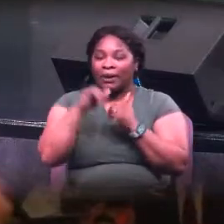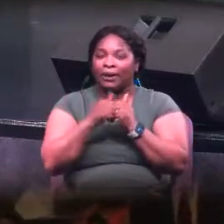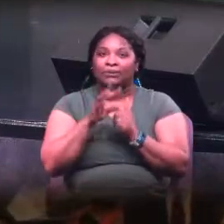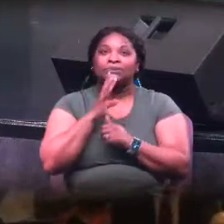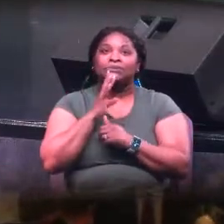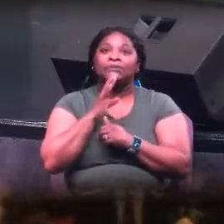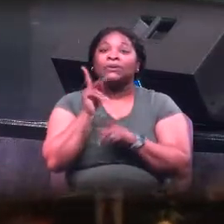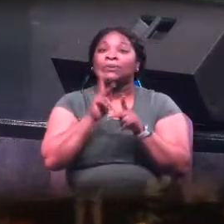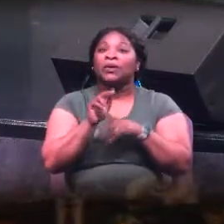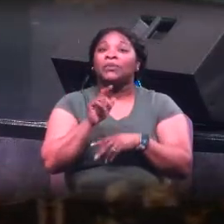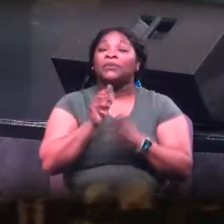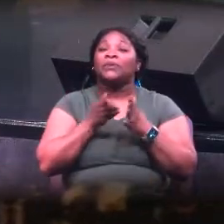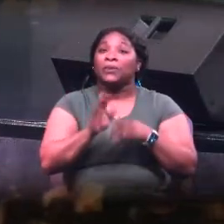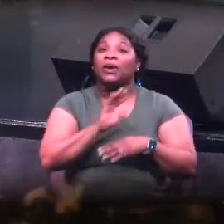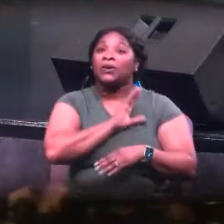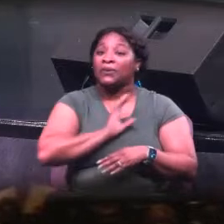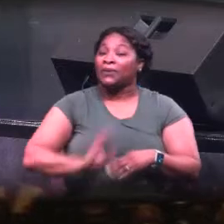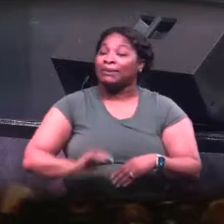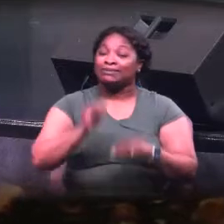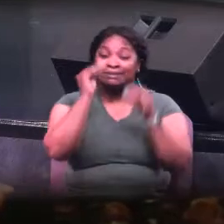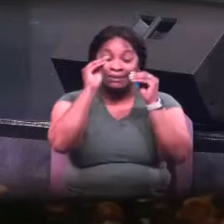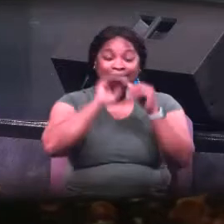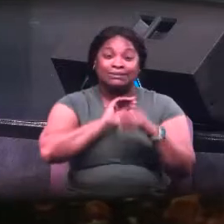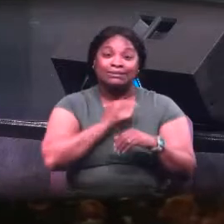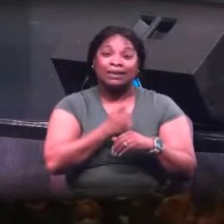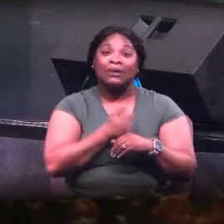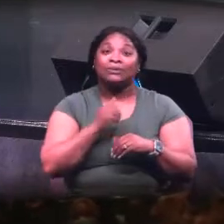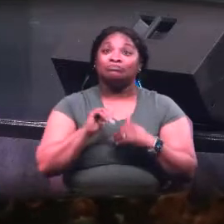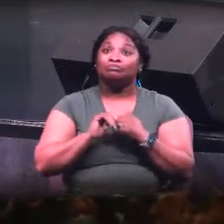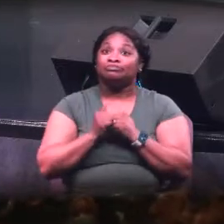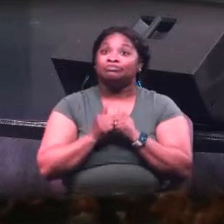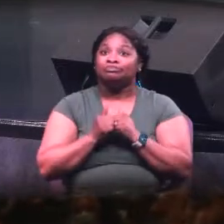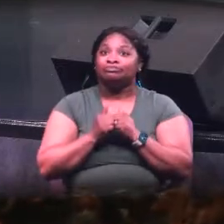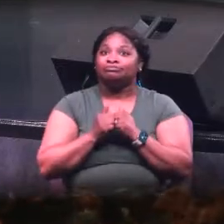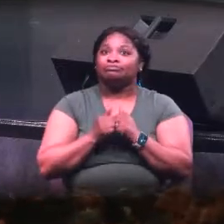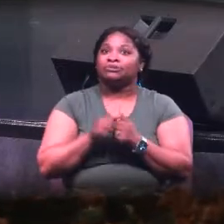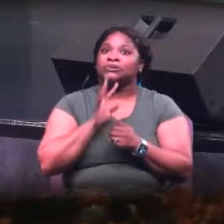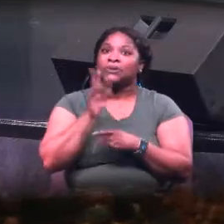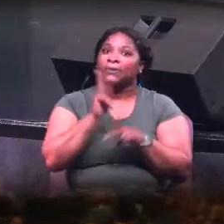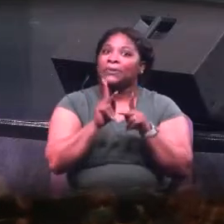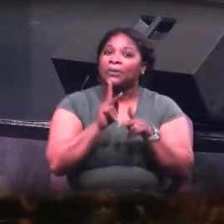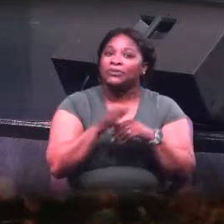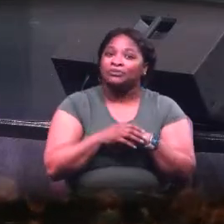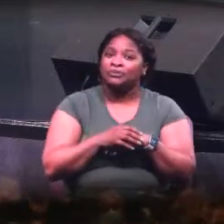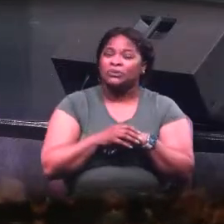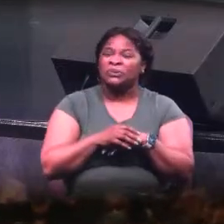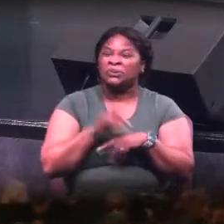way Christ teaches us how to talk to people. You can't be in